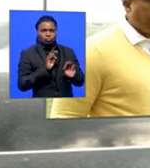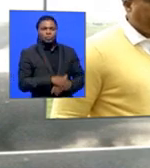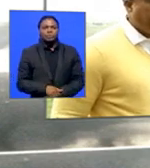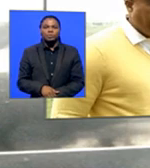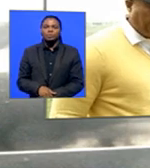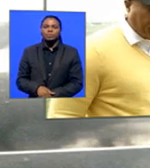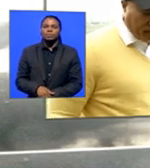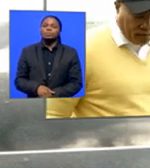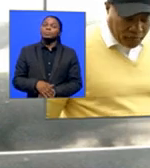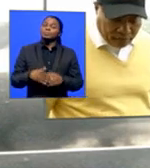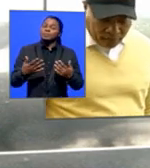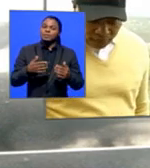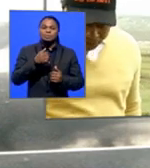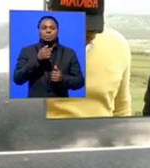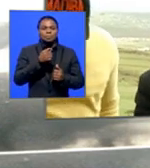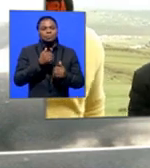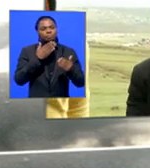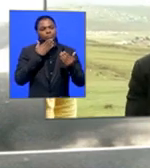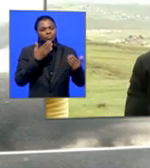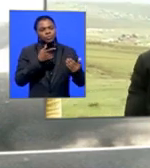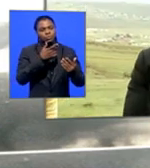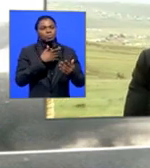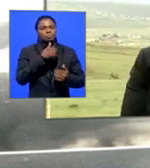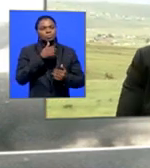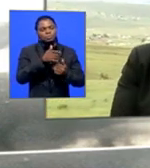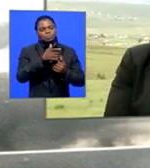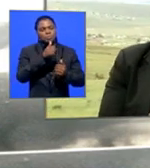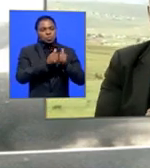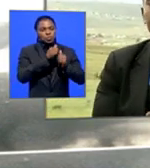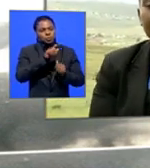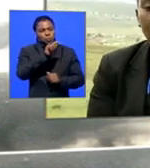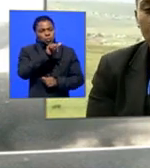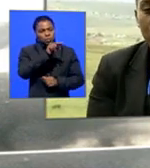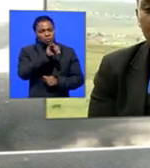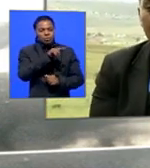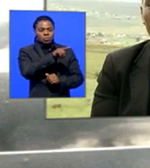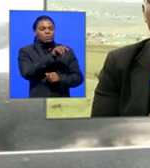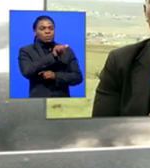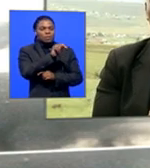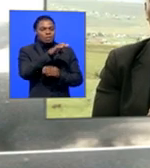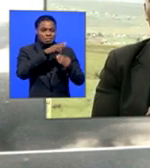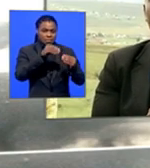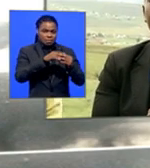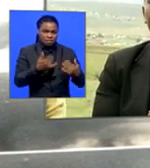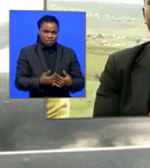ngazibini kubuthoni yengeni NEC member of the African National Congress. Siza kuwe siphuma ngqo